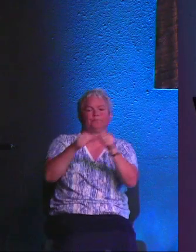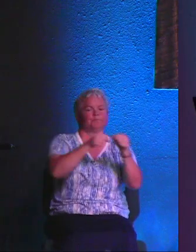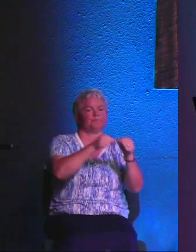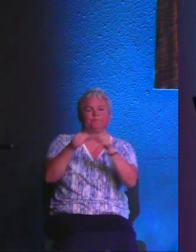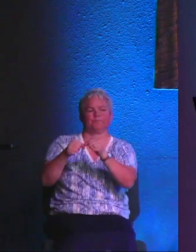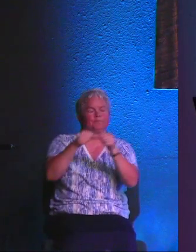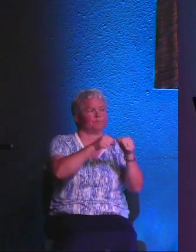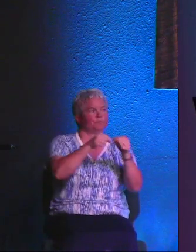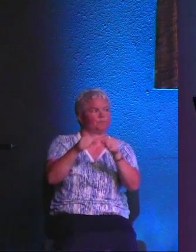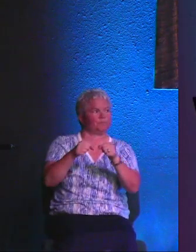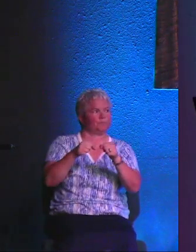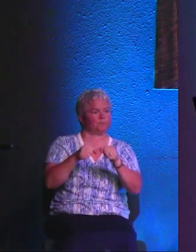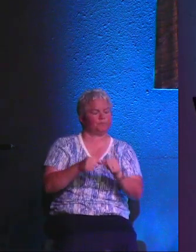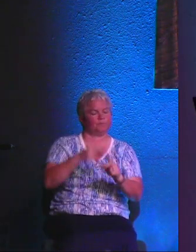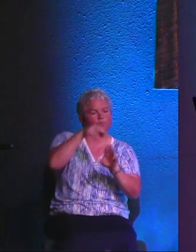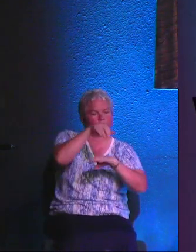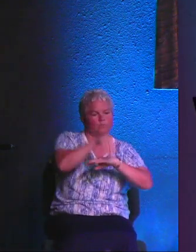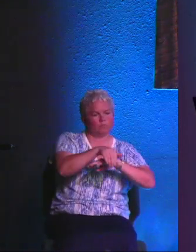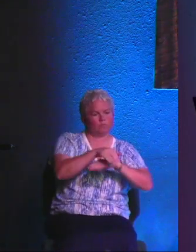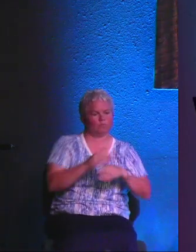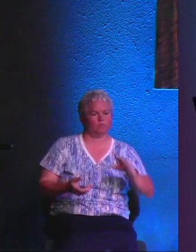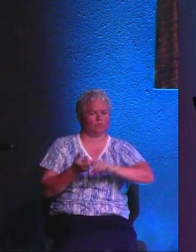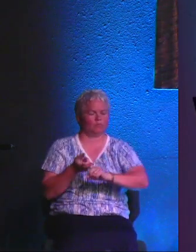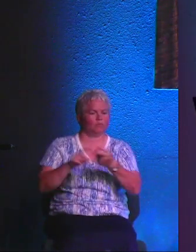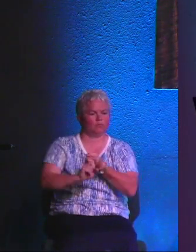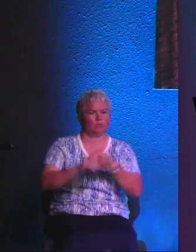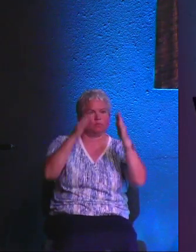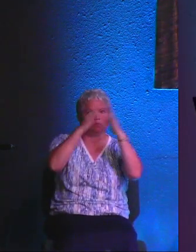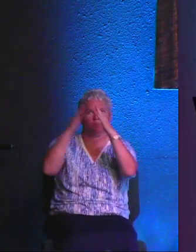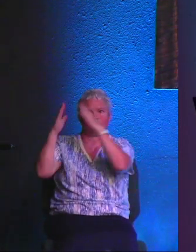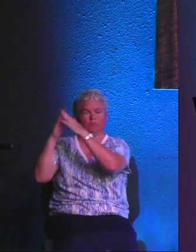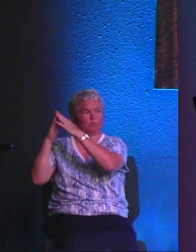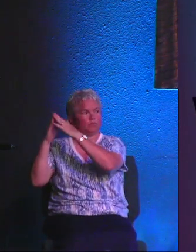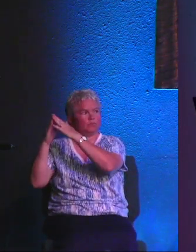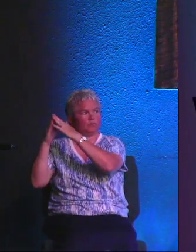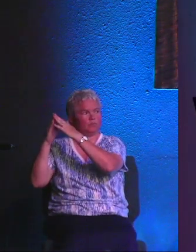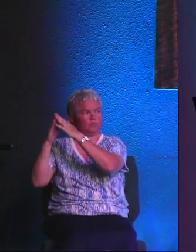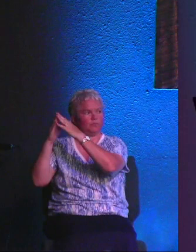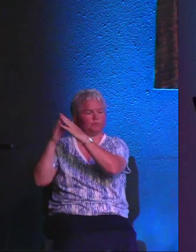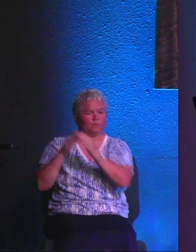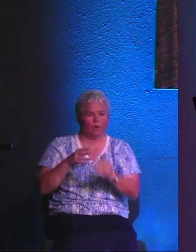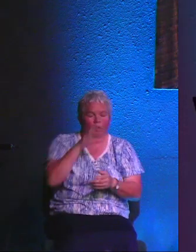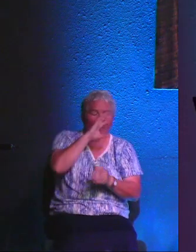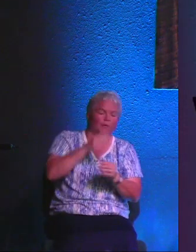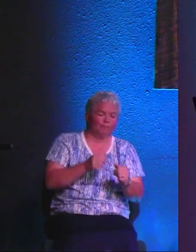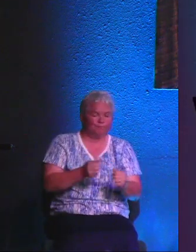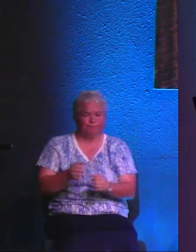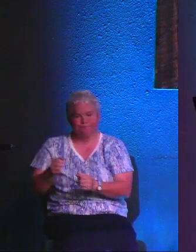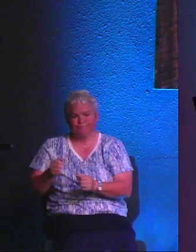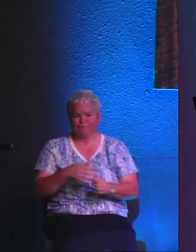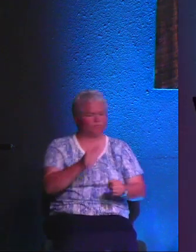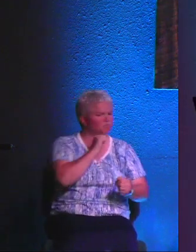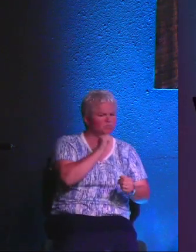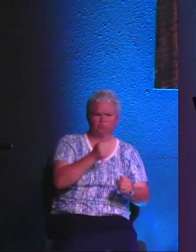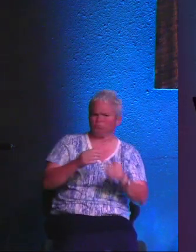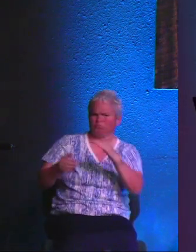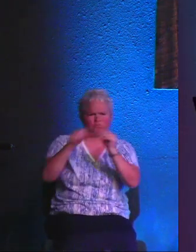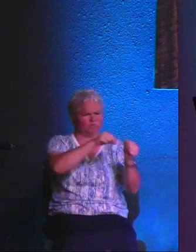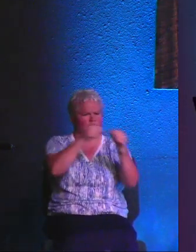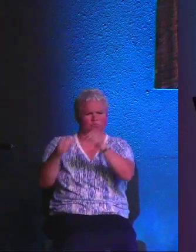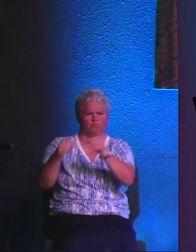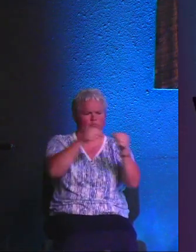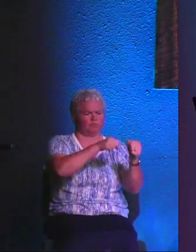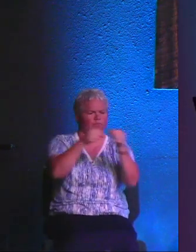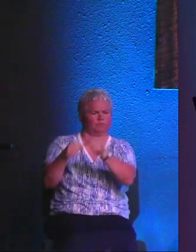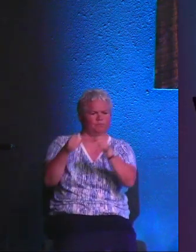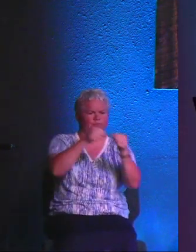car. I was spending the night at friends' houses in town because I would get too drunk to drive home. I